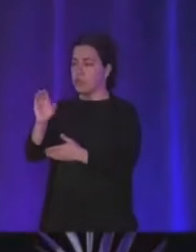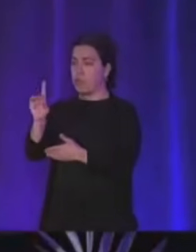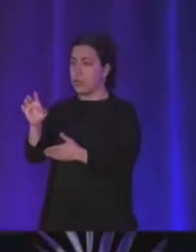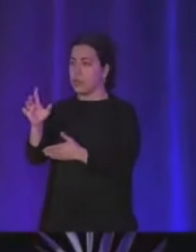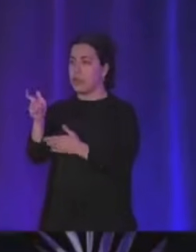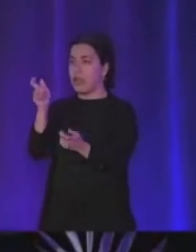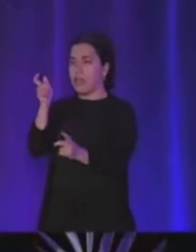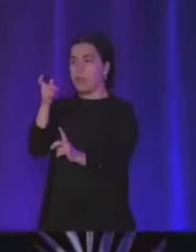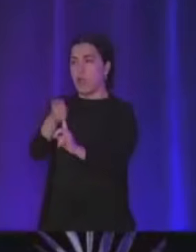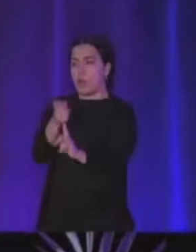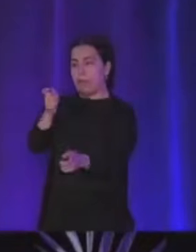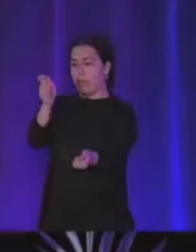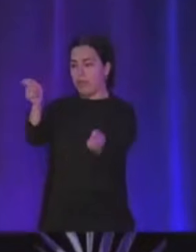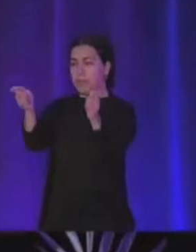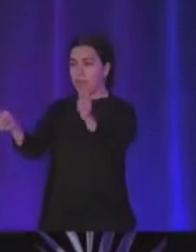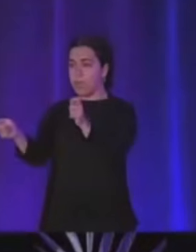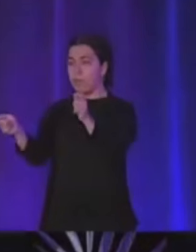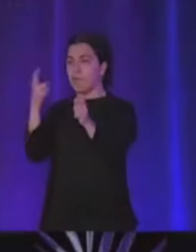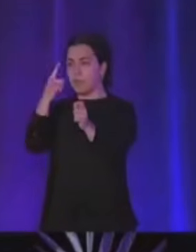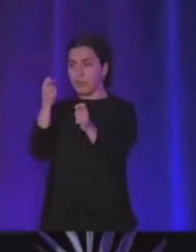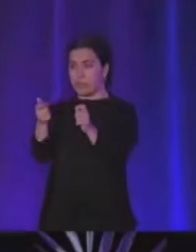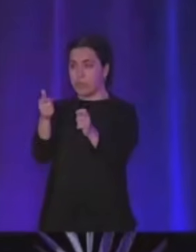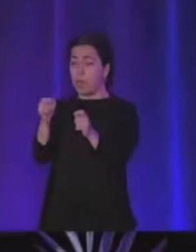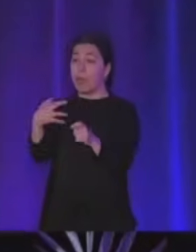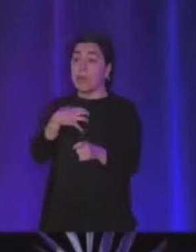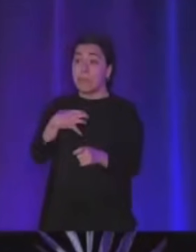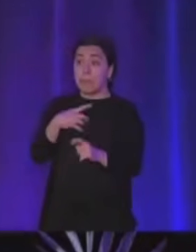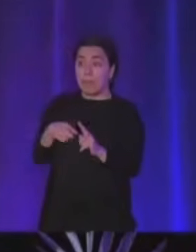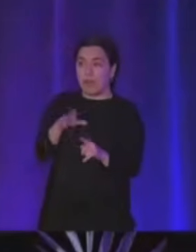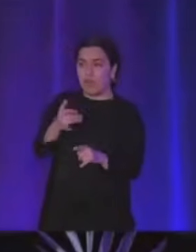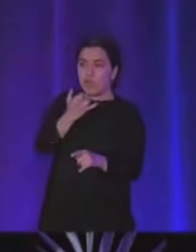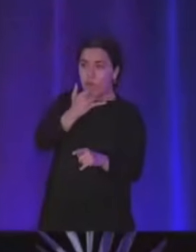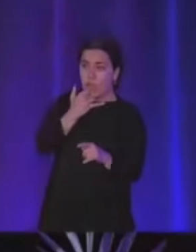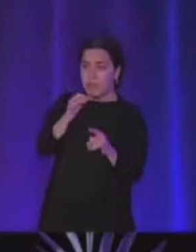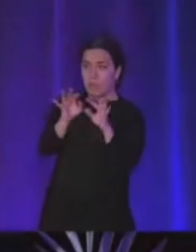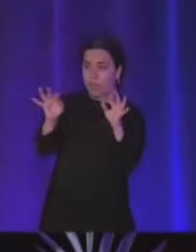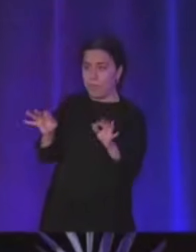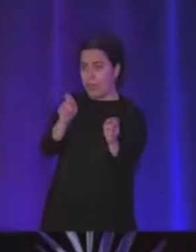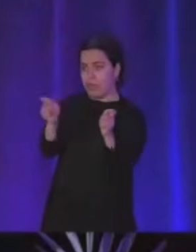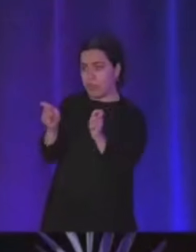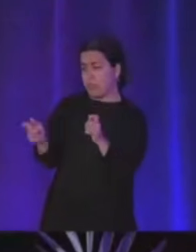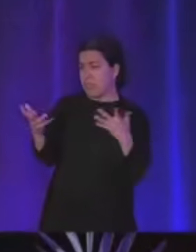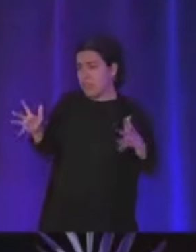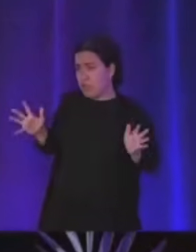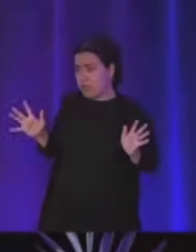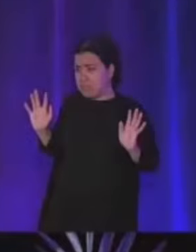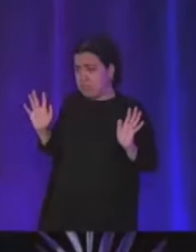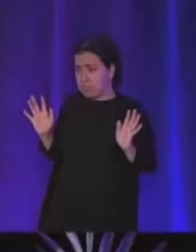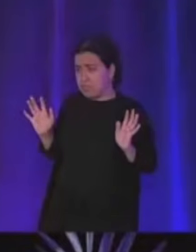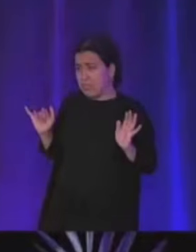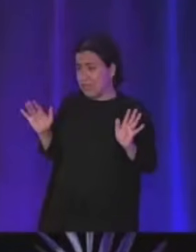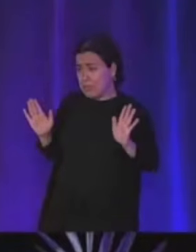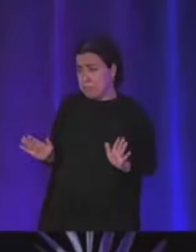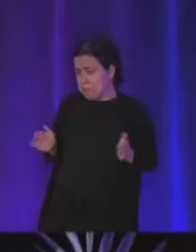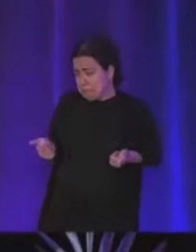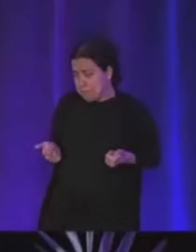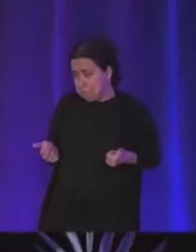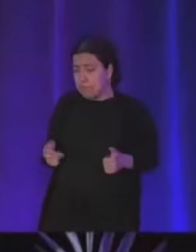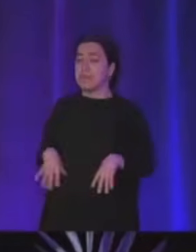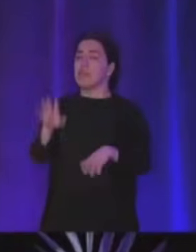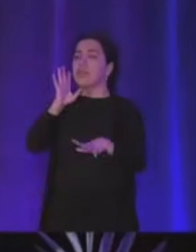done the right formatting. That's all it does. That's all a formatter should do, which is awesome. And I'll give you an